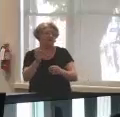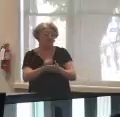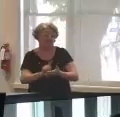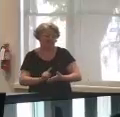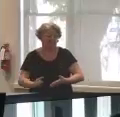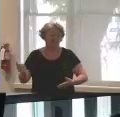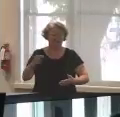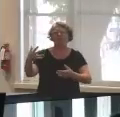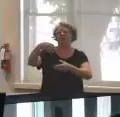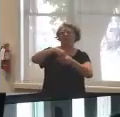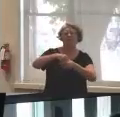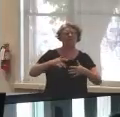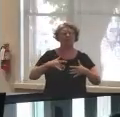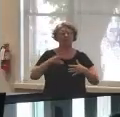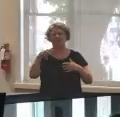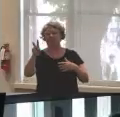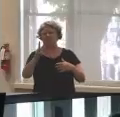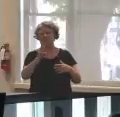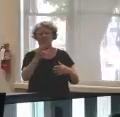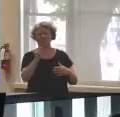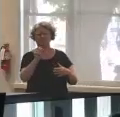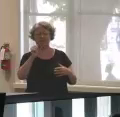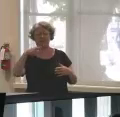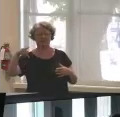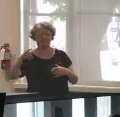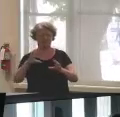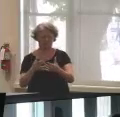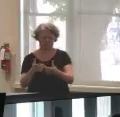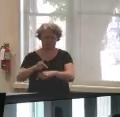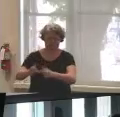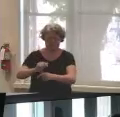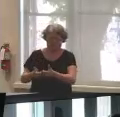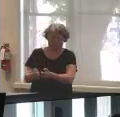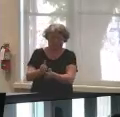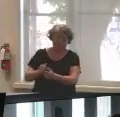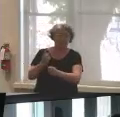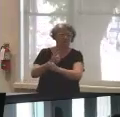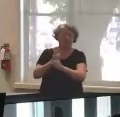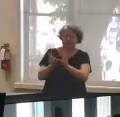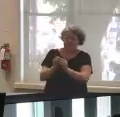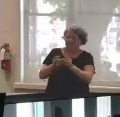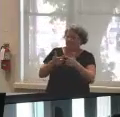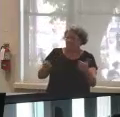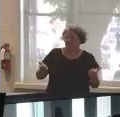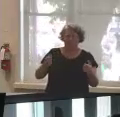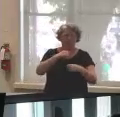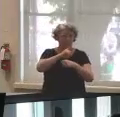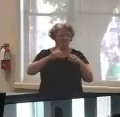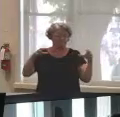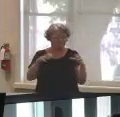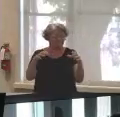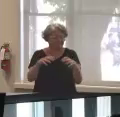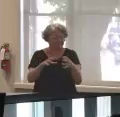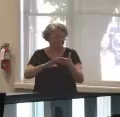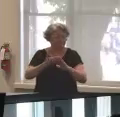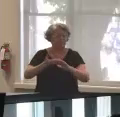still involved. We have a WhatsApp group, we have events that happen on a regular basis. So we make sure everyone is still kept together as the community,